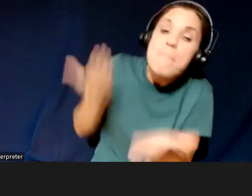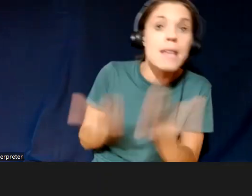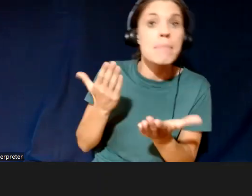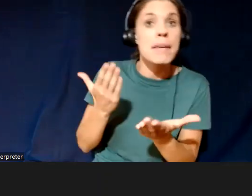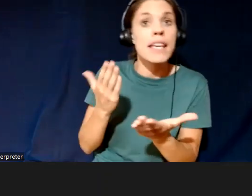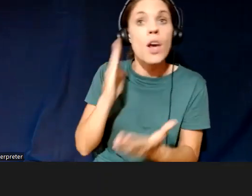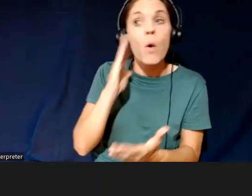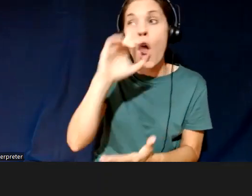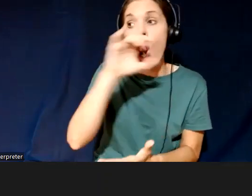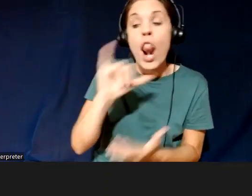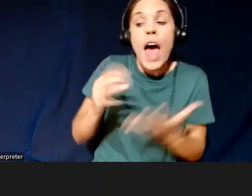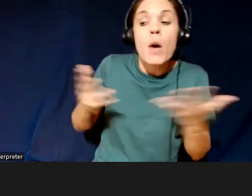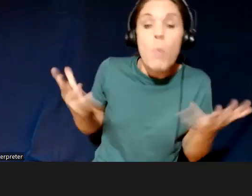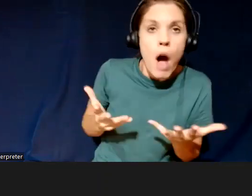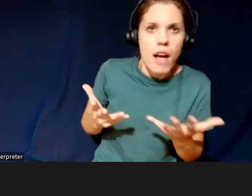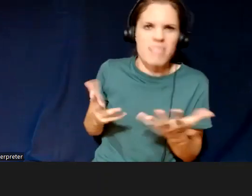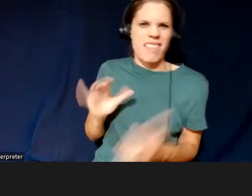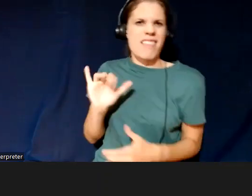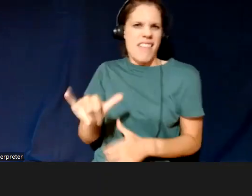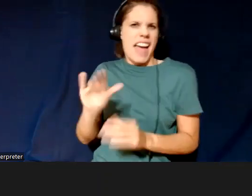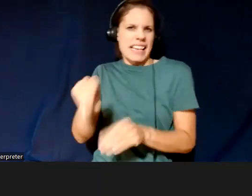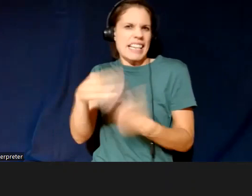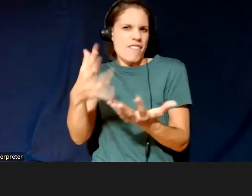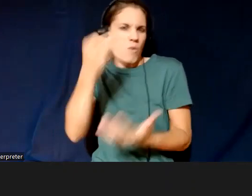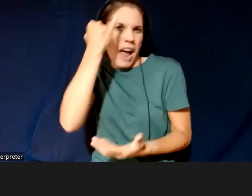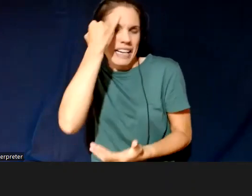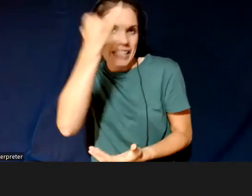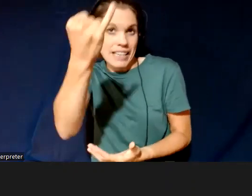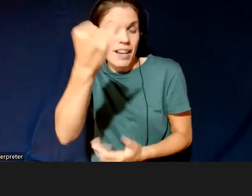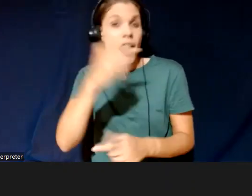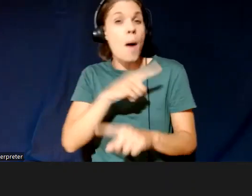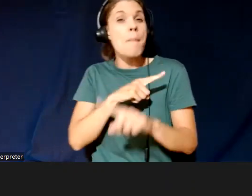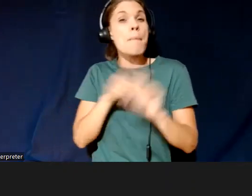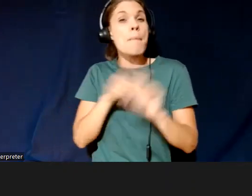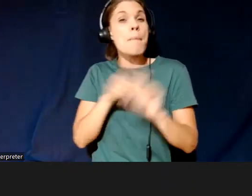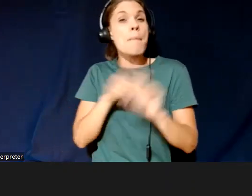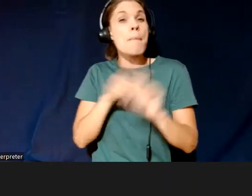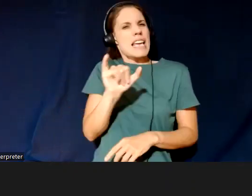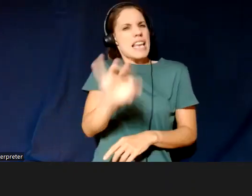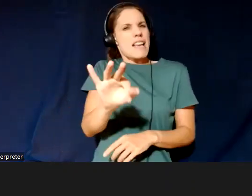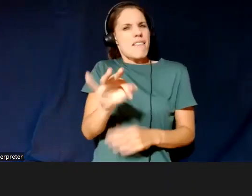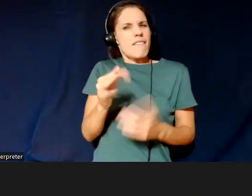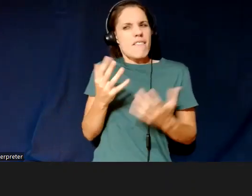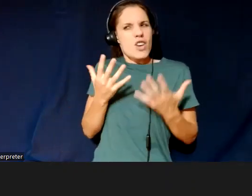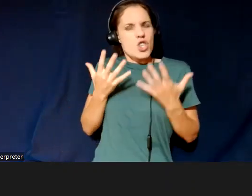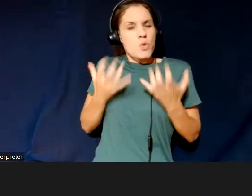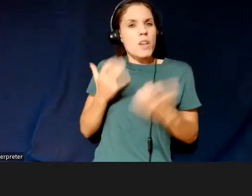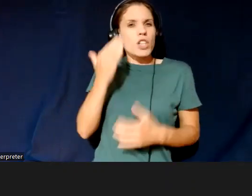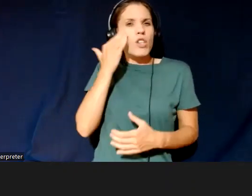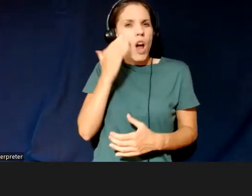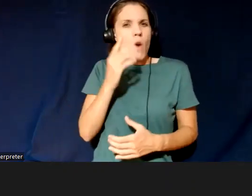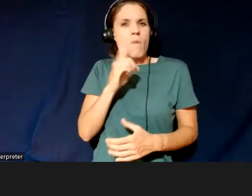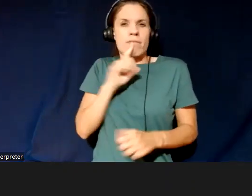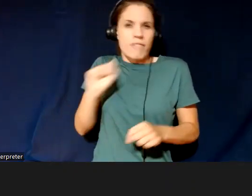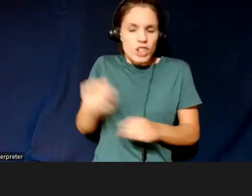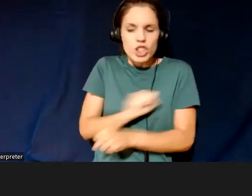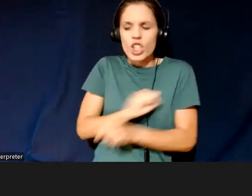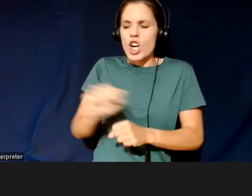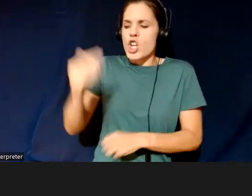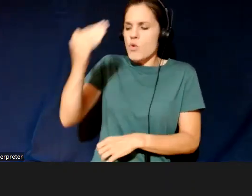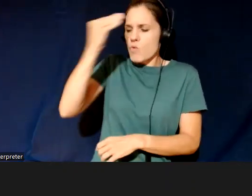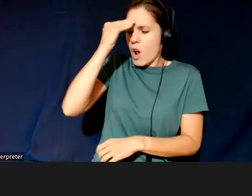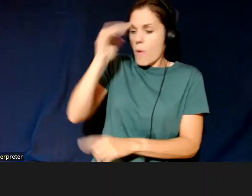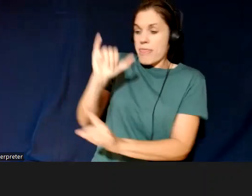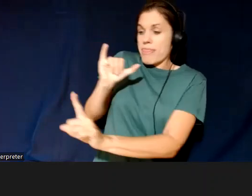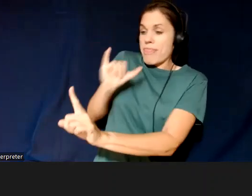assessment, you really have to understand what their thresholds of tolerance are and how future climate change